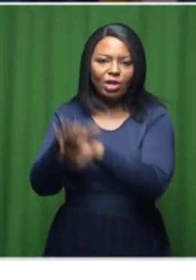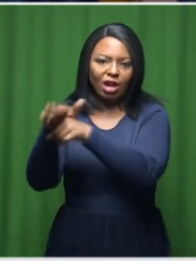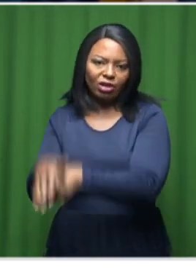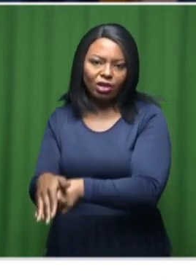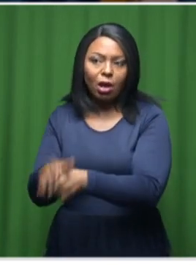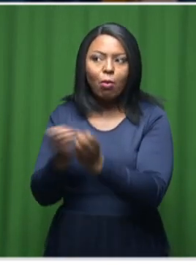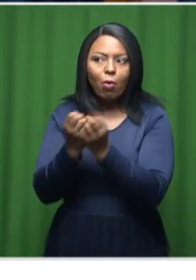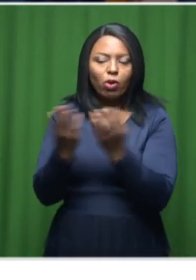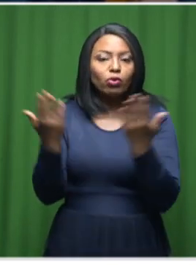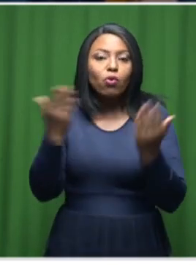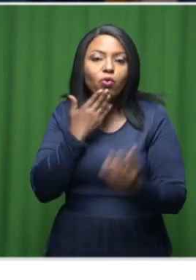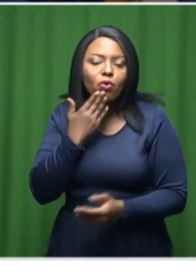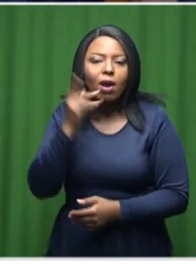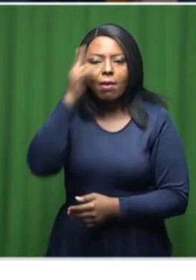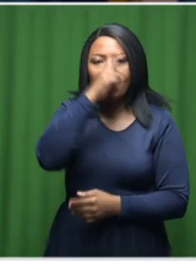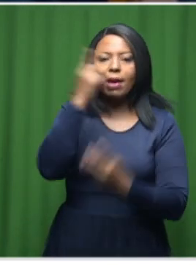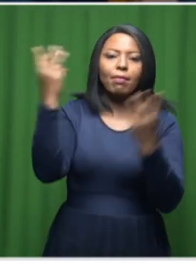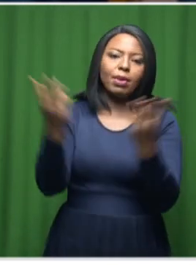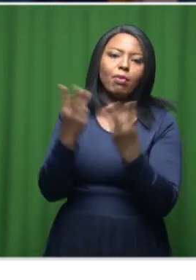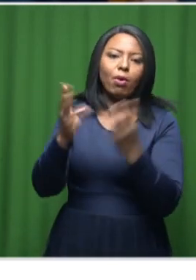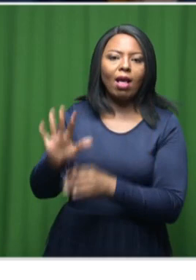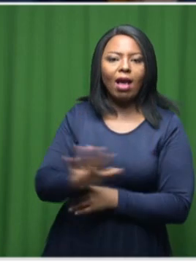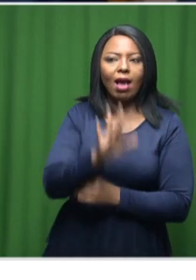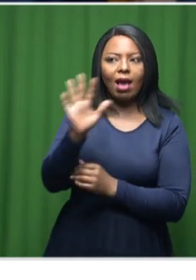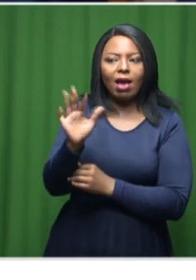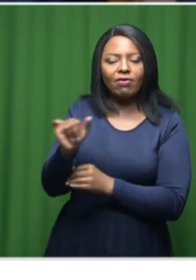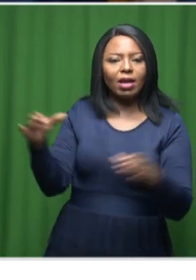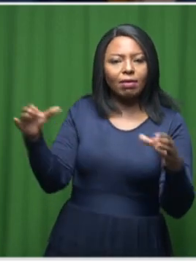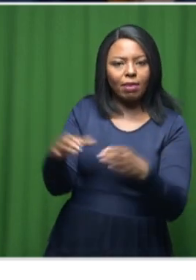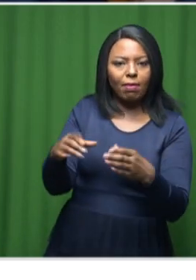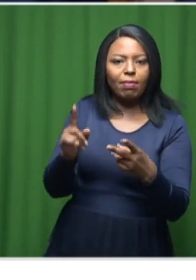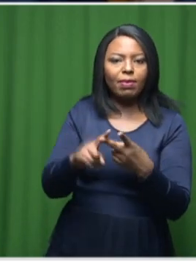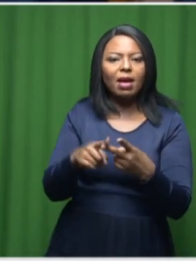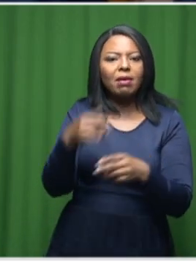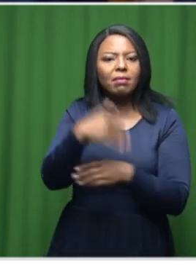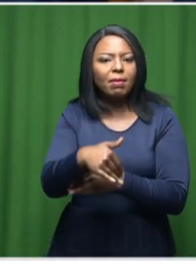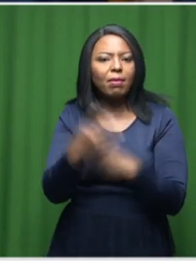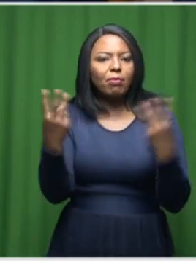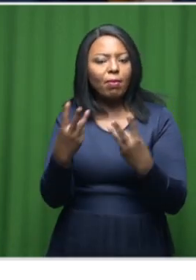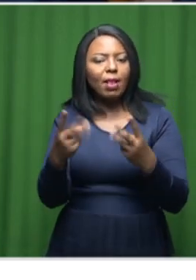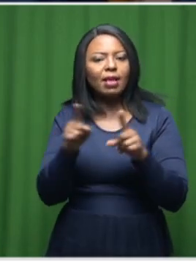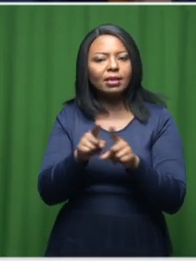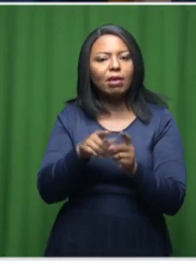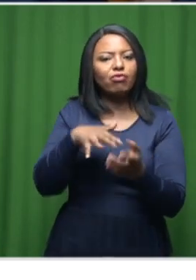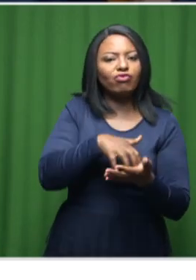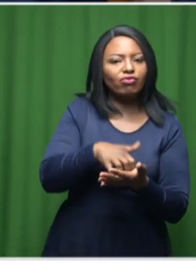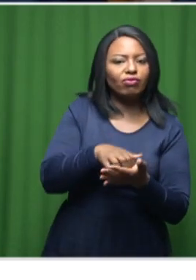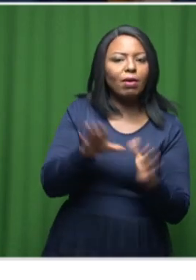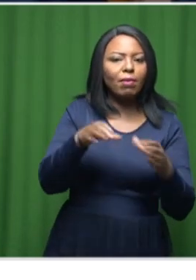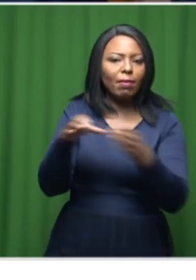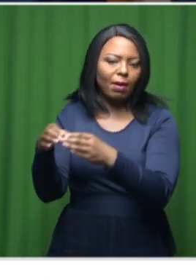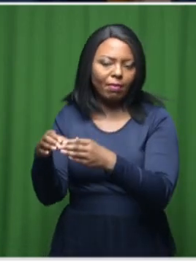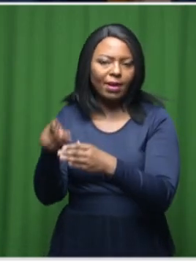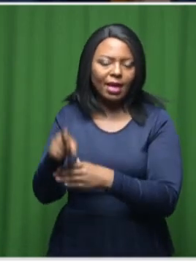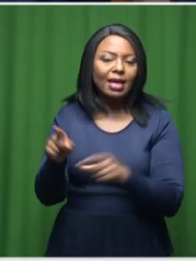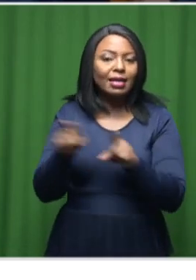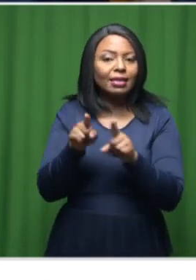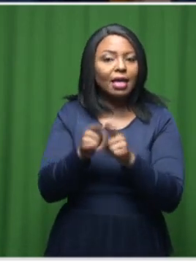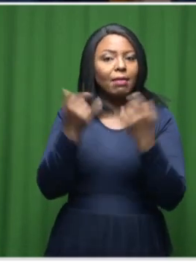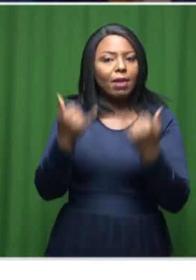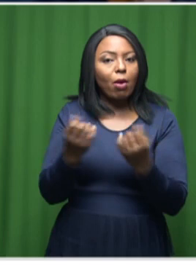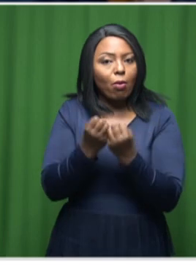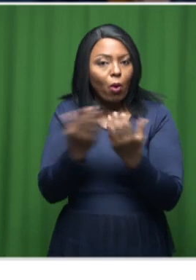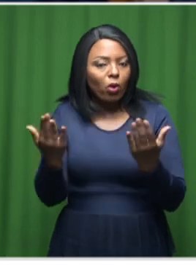on Black people, persons of African descent, migrants and indigenous peoples, and minorities, and the intersection